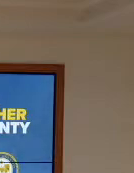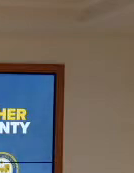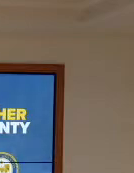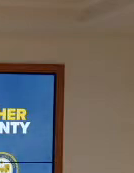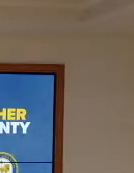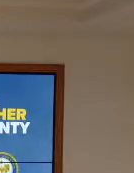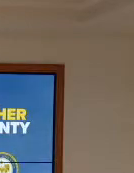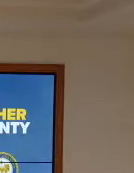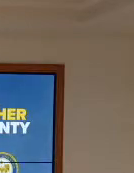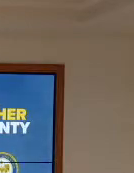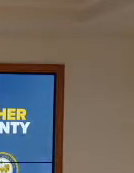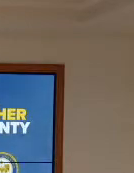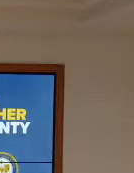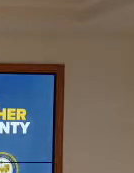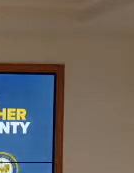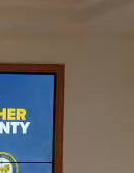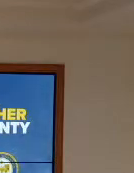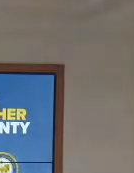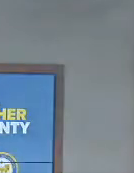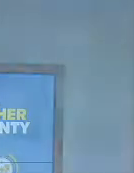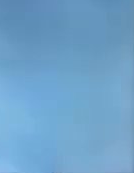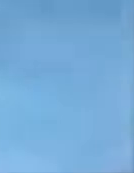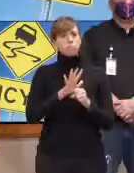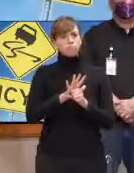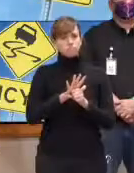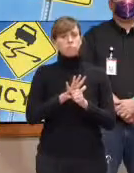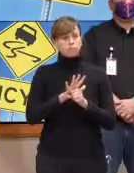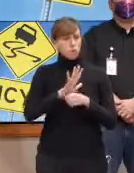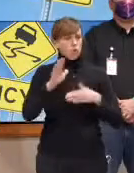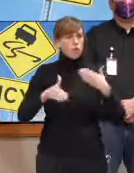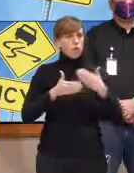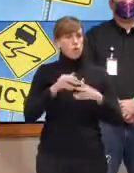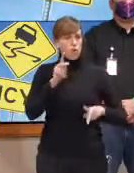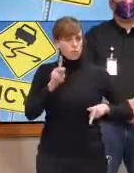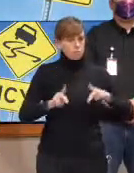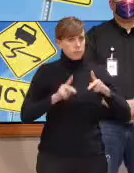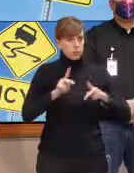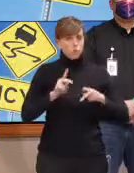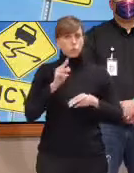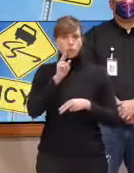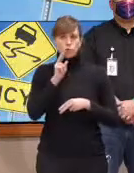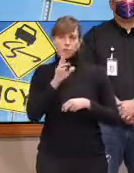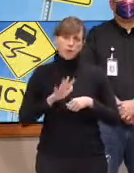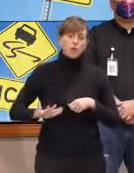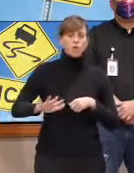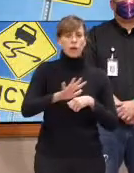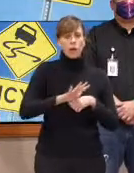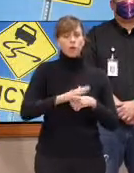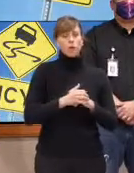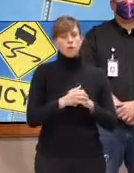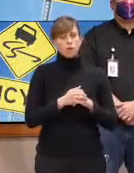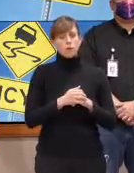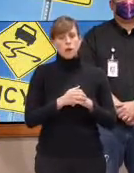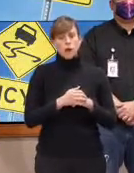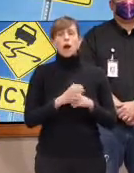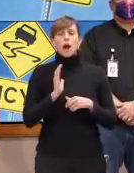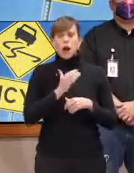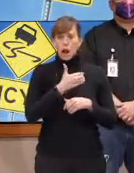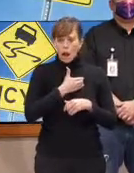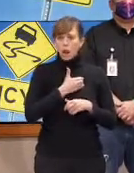weather. I want to assure the community, the residents of Houston and the surrounding community, that the public safety agencies